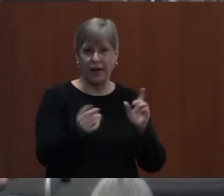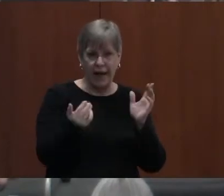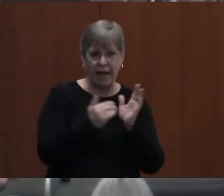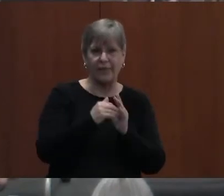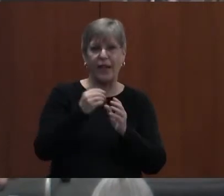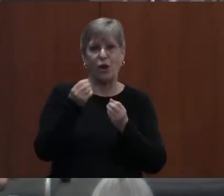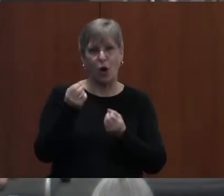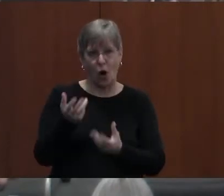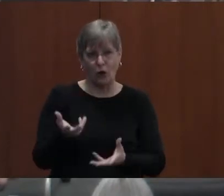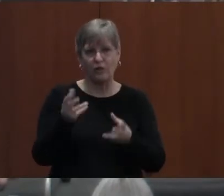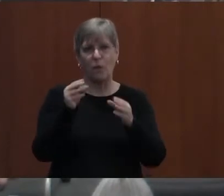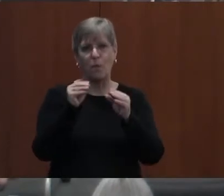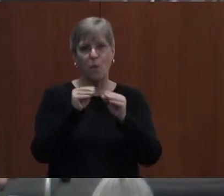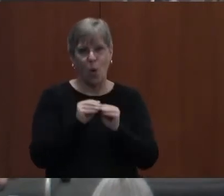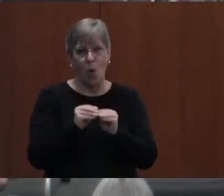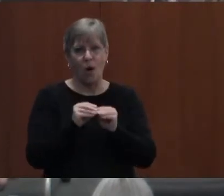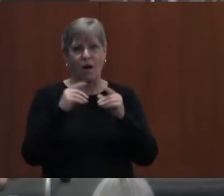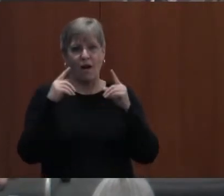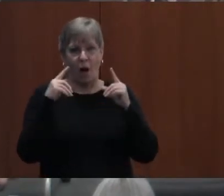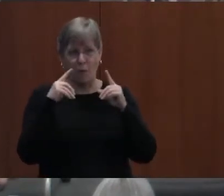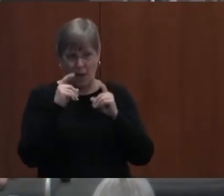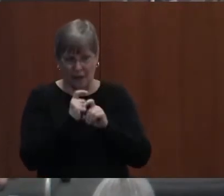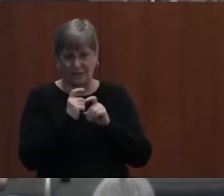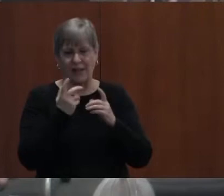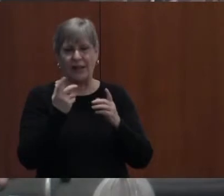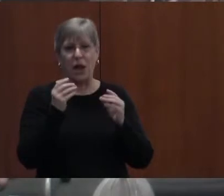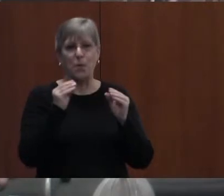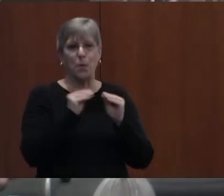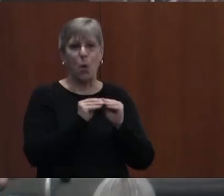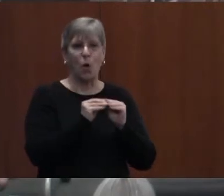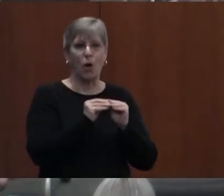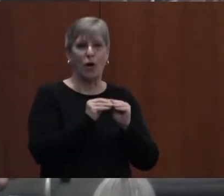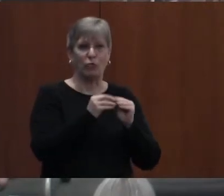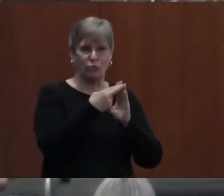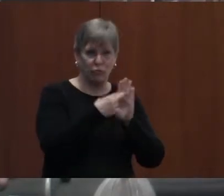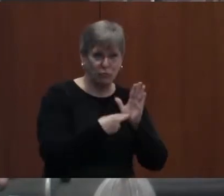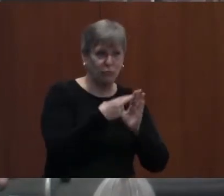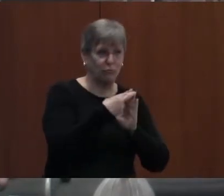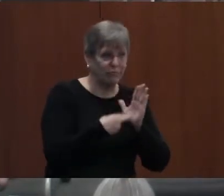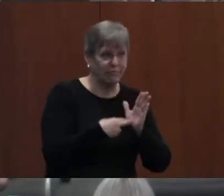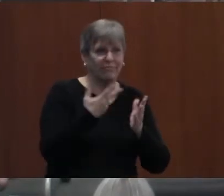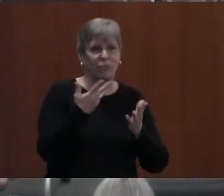they cause more complexity and more regulations and